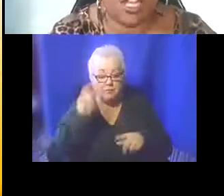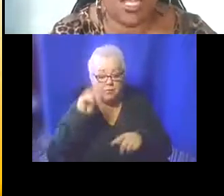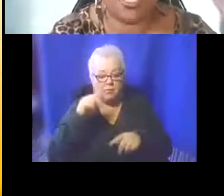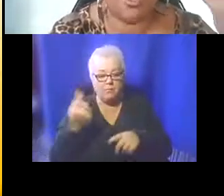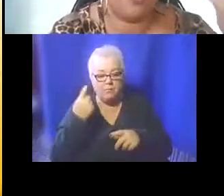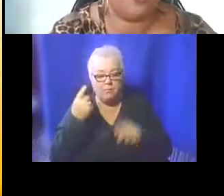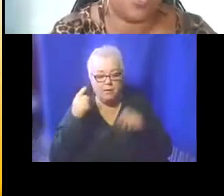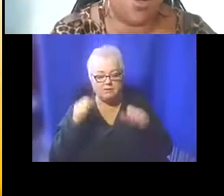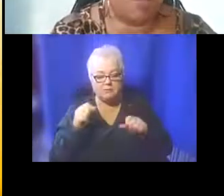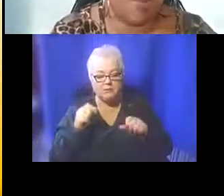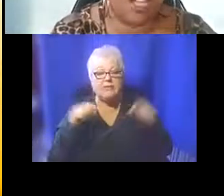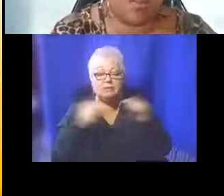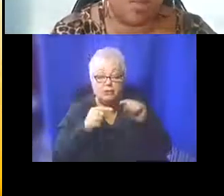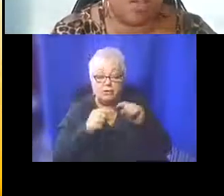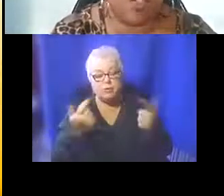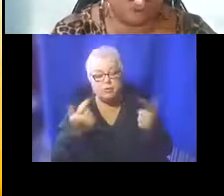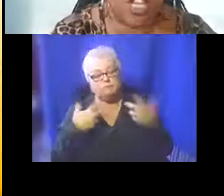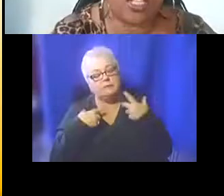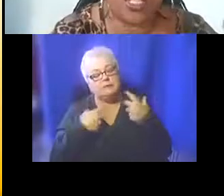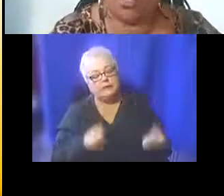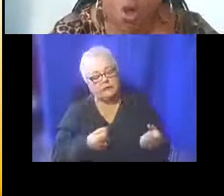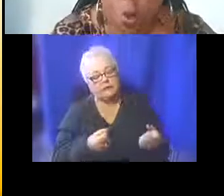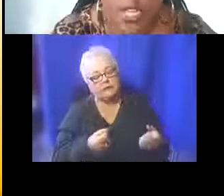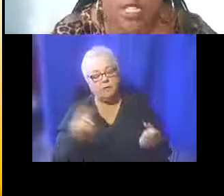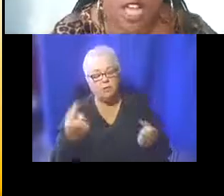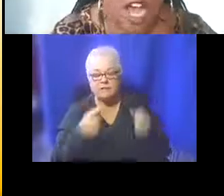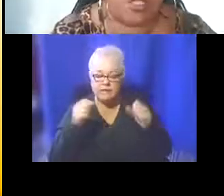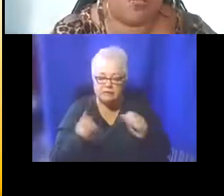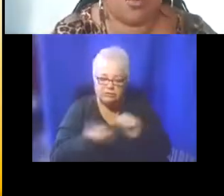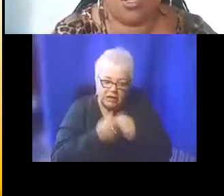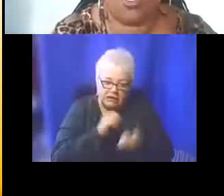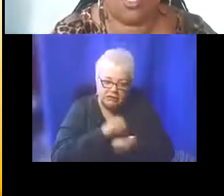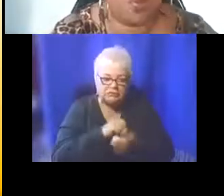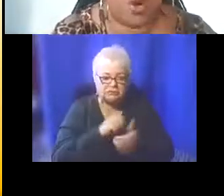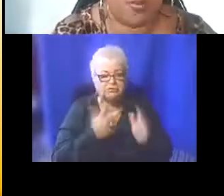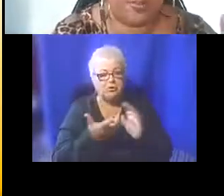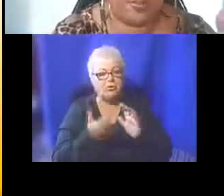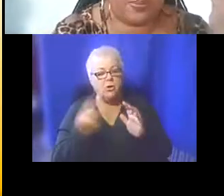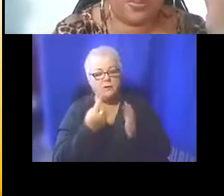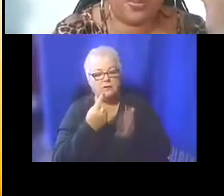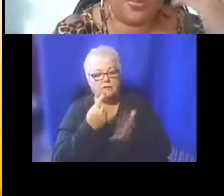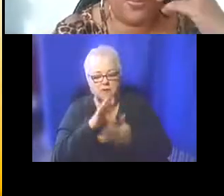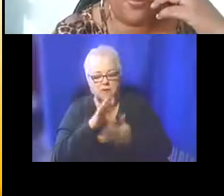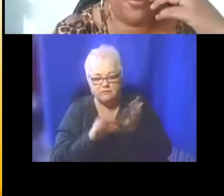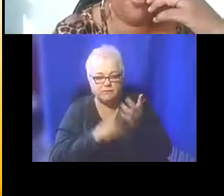for healing. There's always a possibility for change. And there's always the option for support.